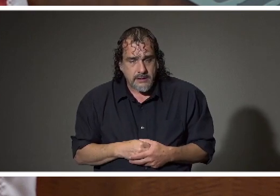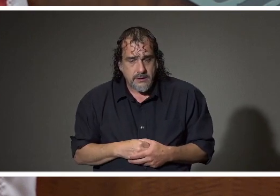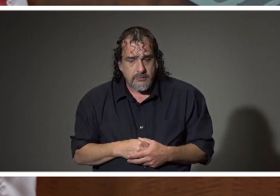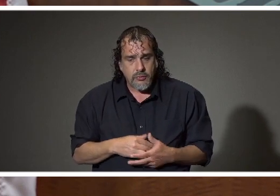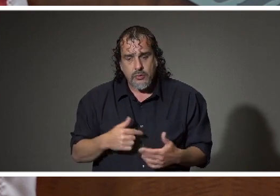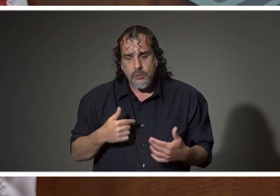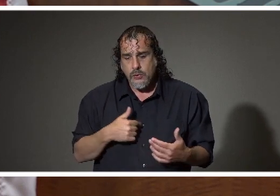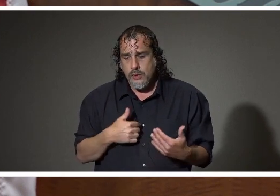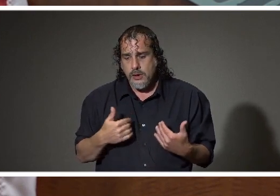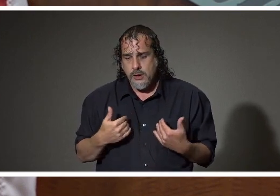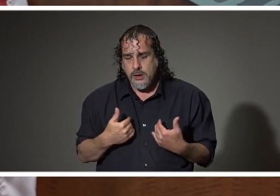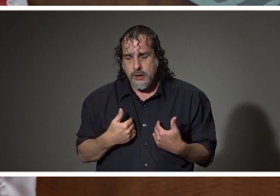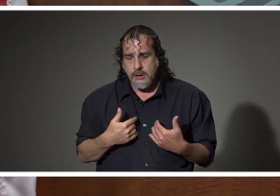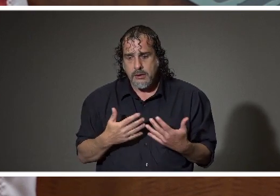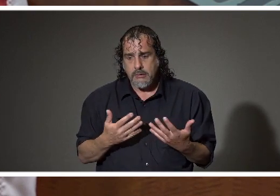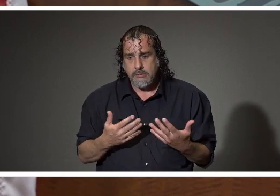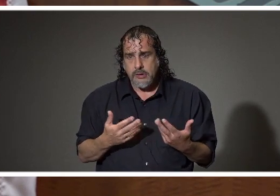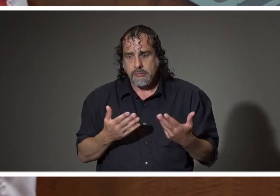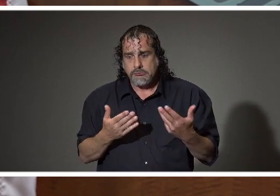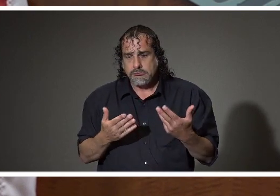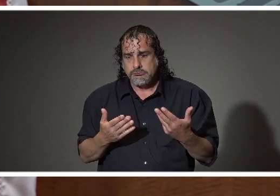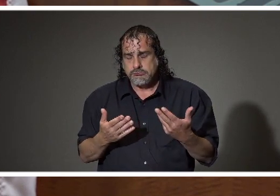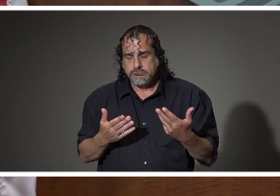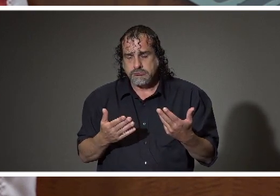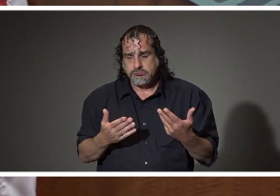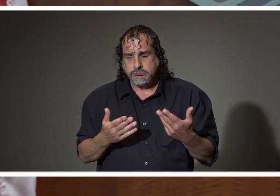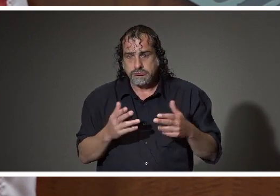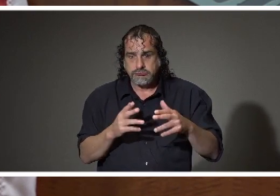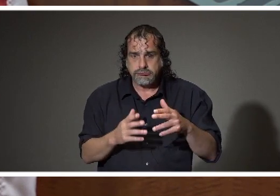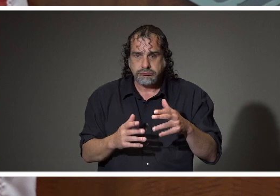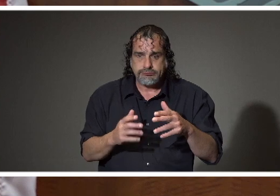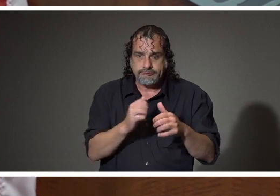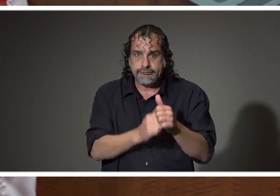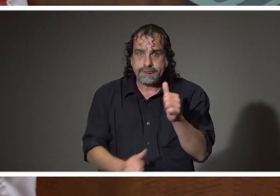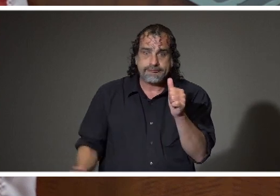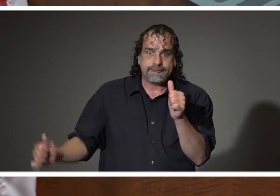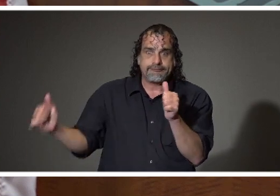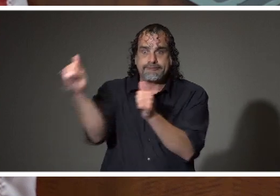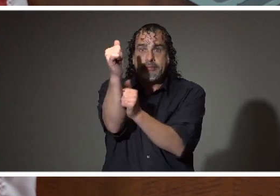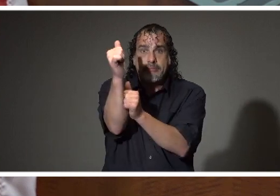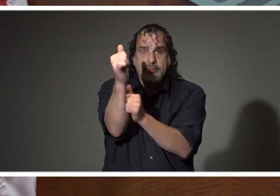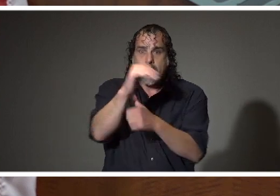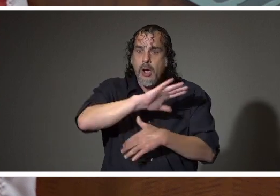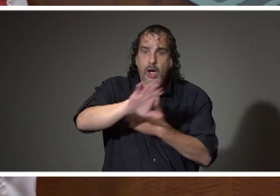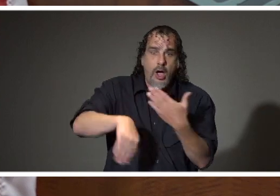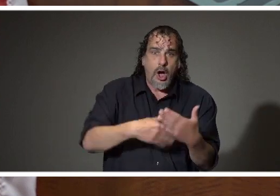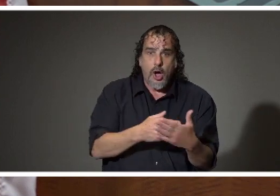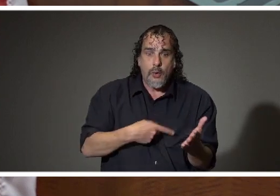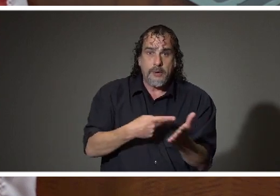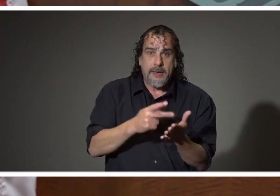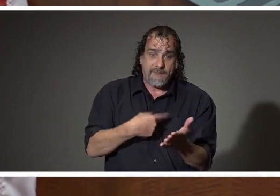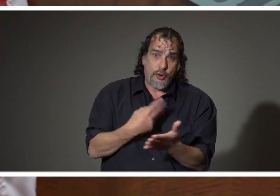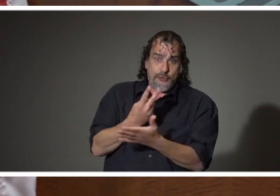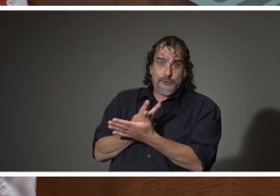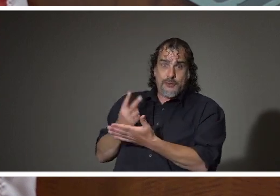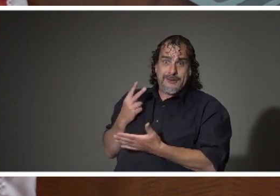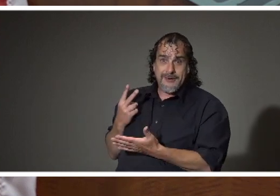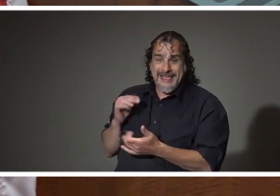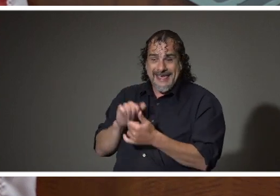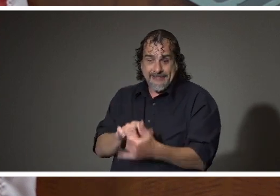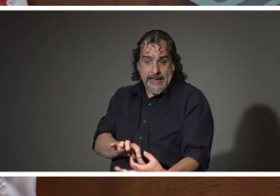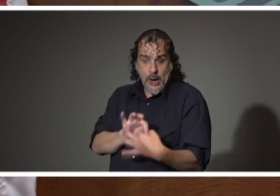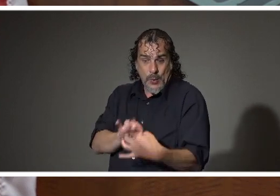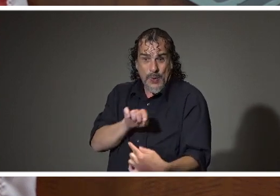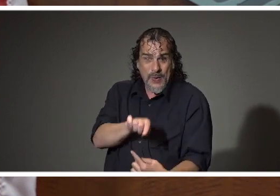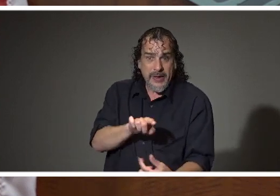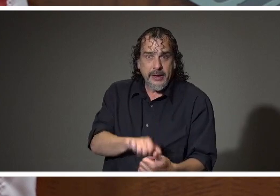we have surpassed what we paid out all in the last 2 weeks, and that is strictly related to